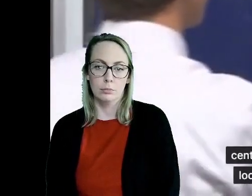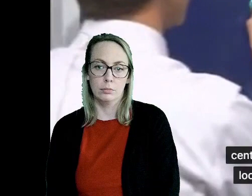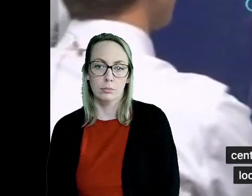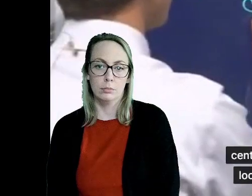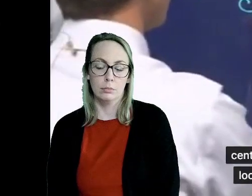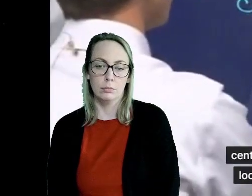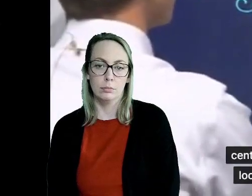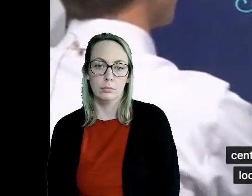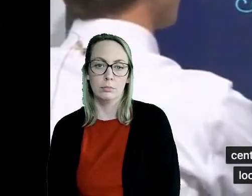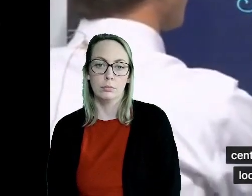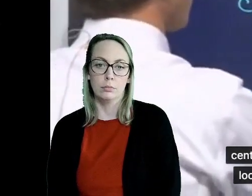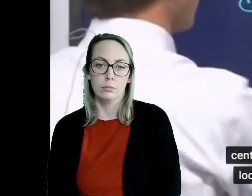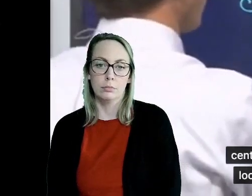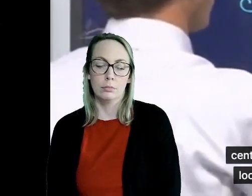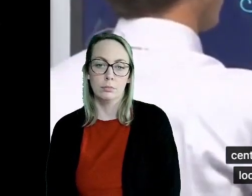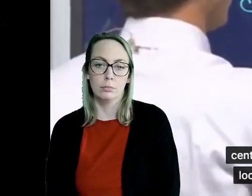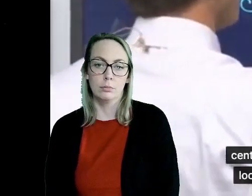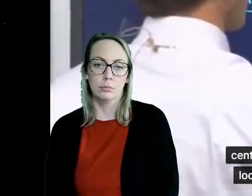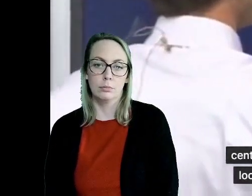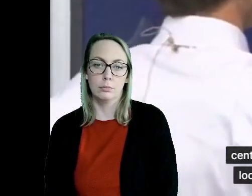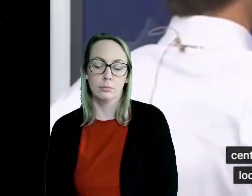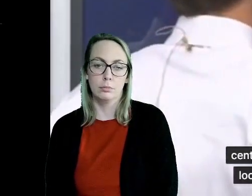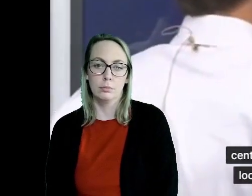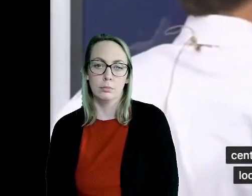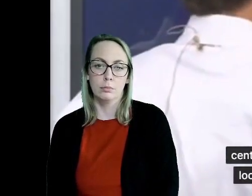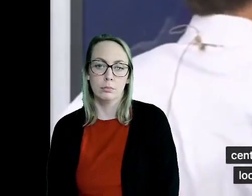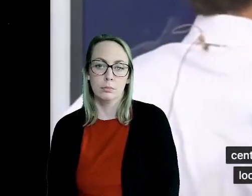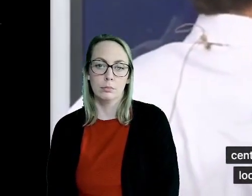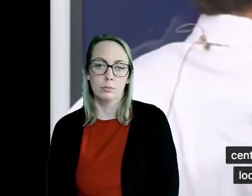5 centimeters on a map.